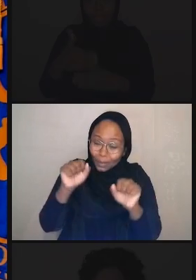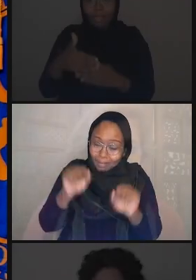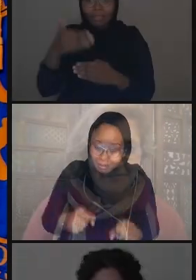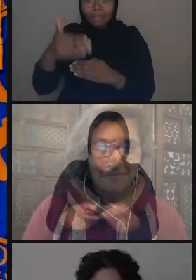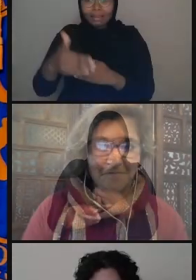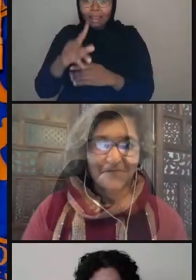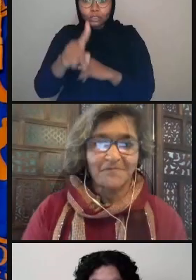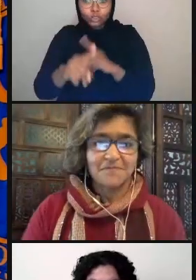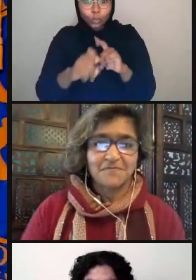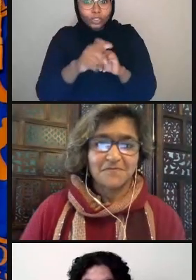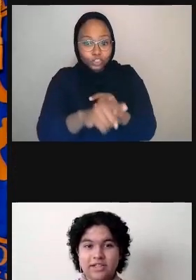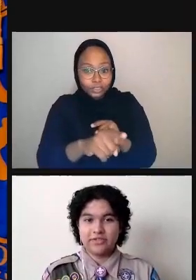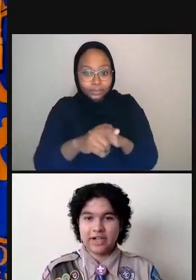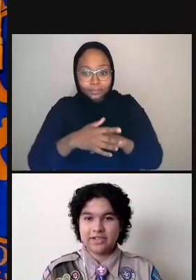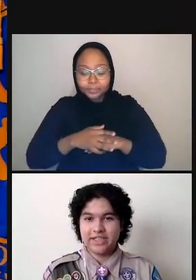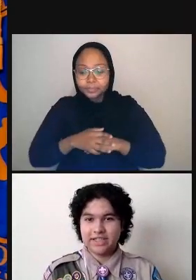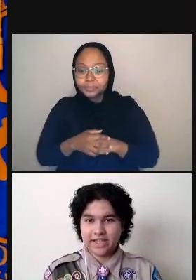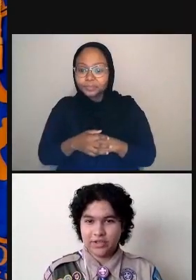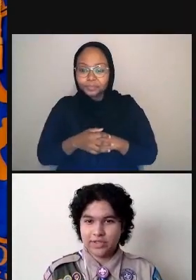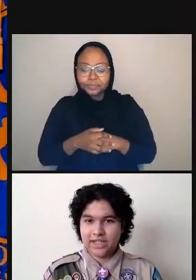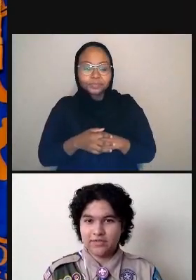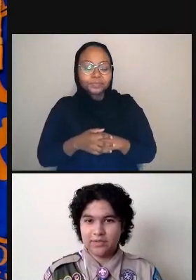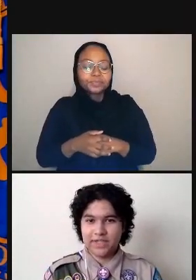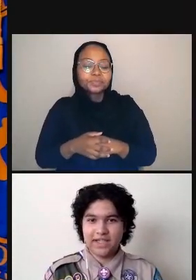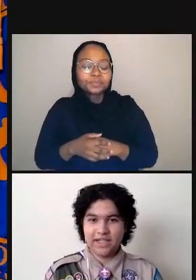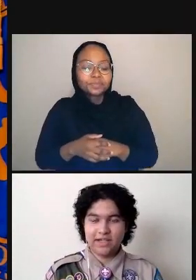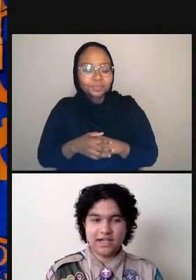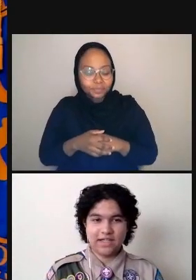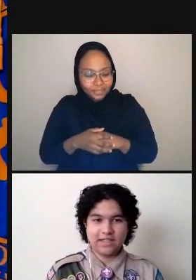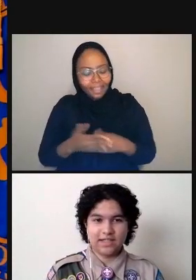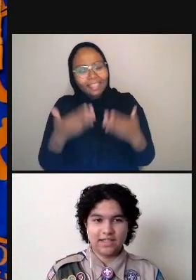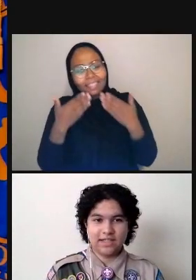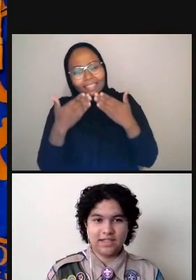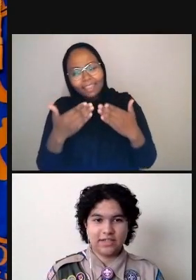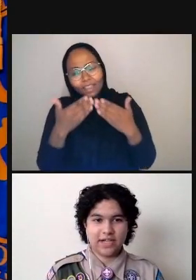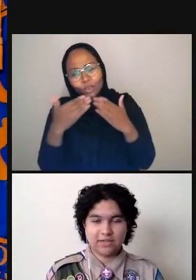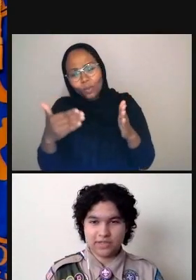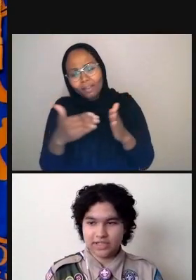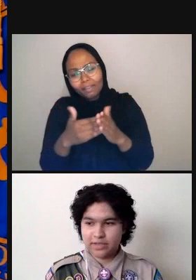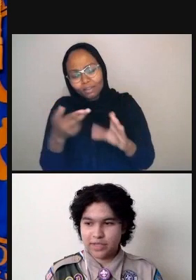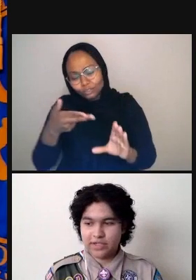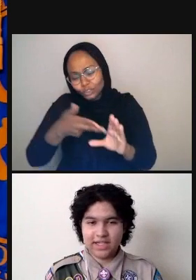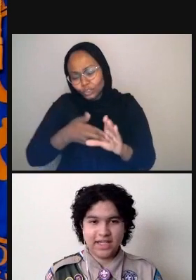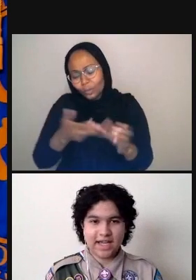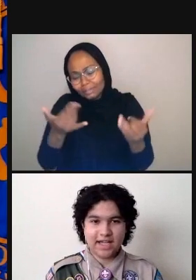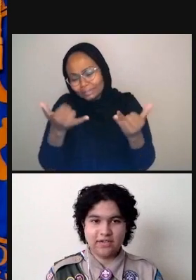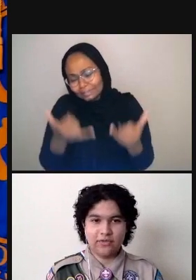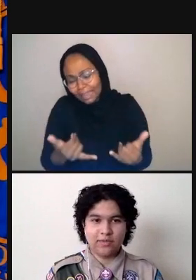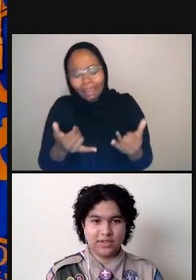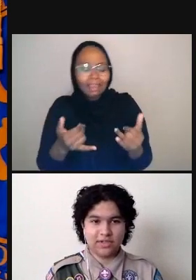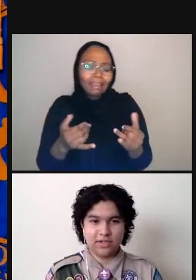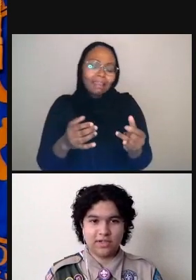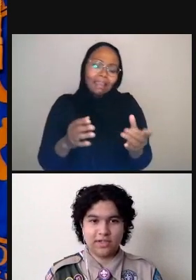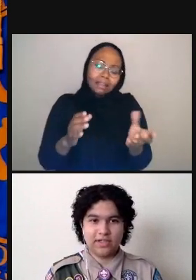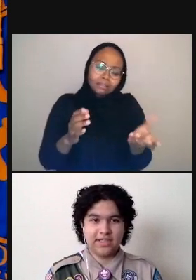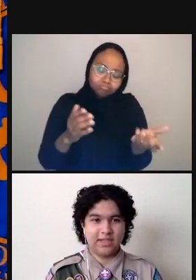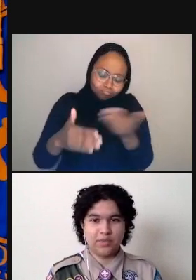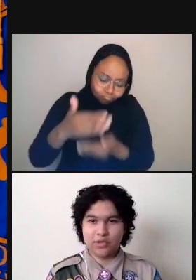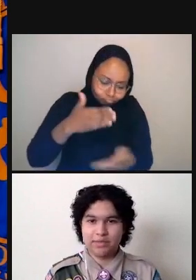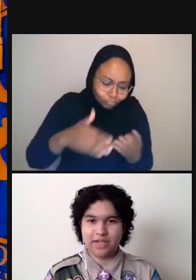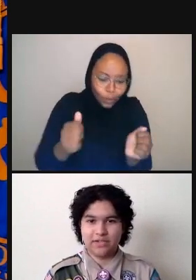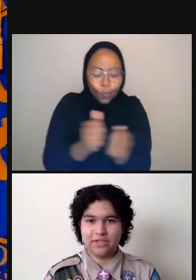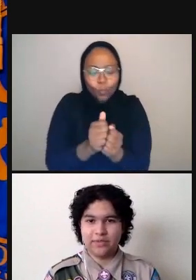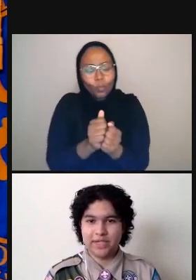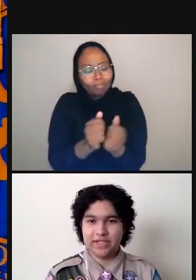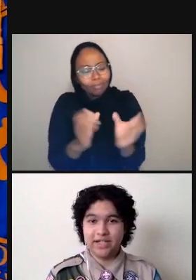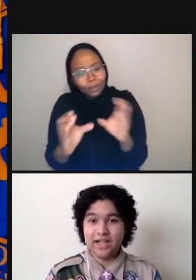others. Dr. Fauci, thank you again for being here to interact with the community and inform us all on this